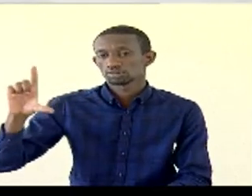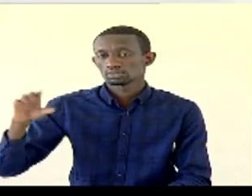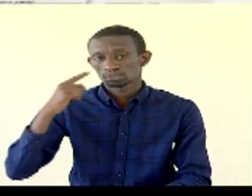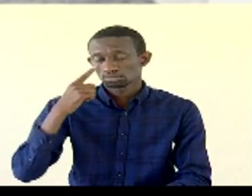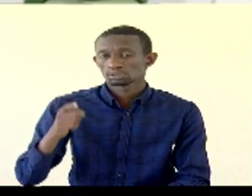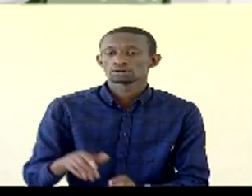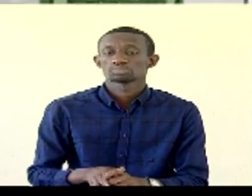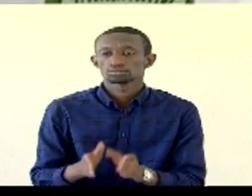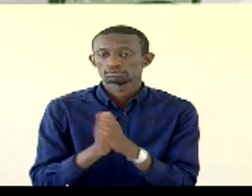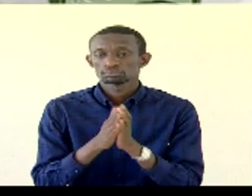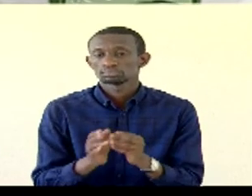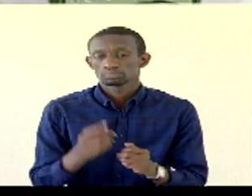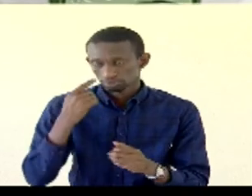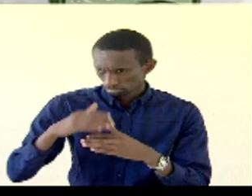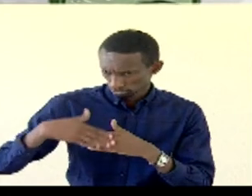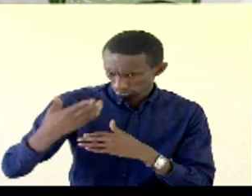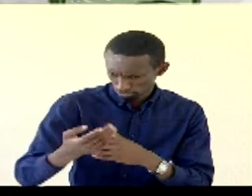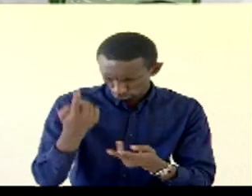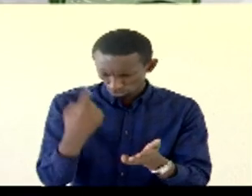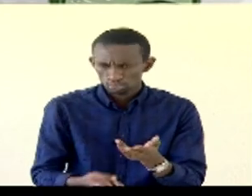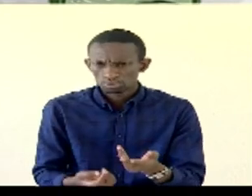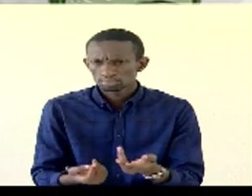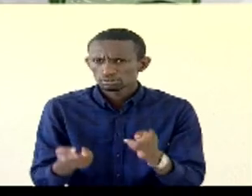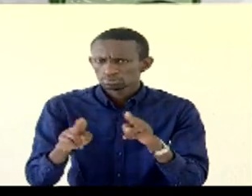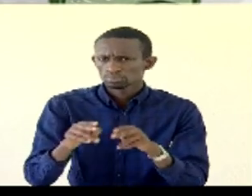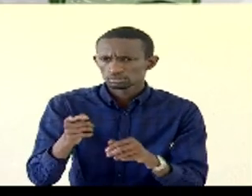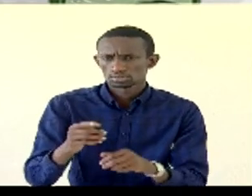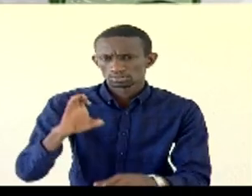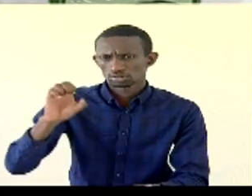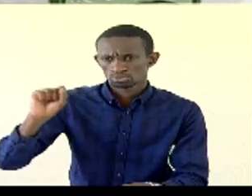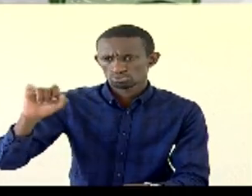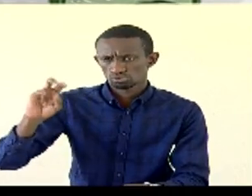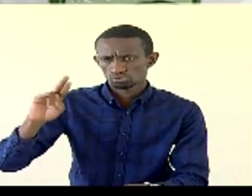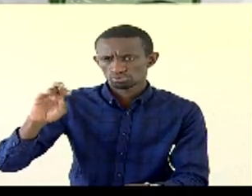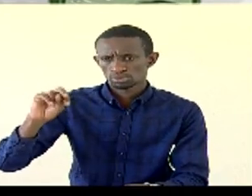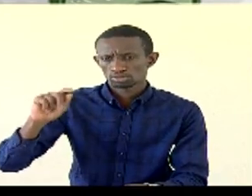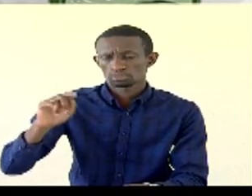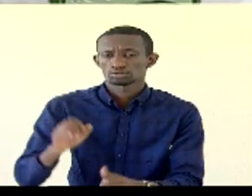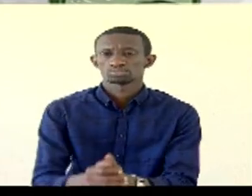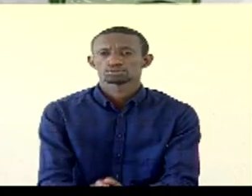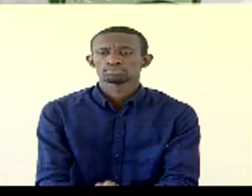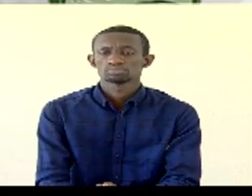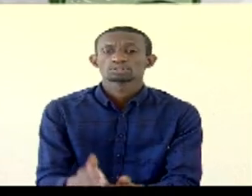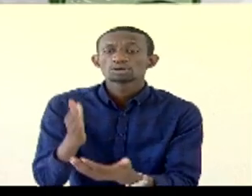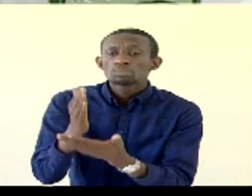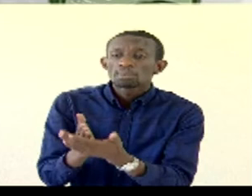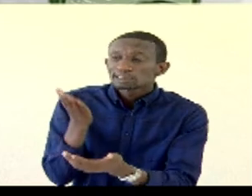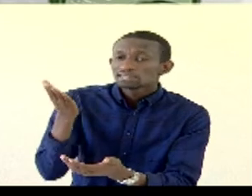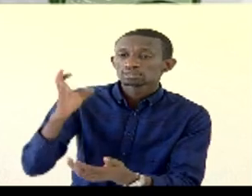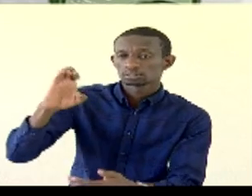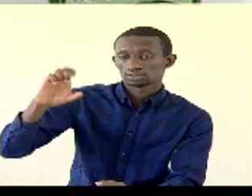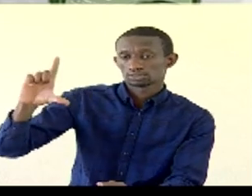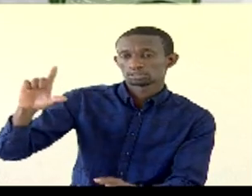As we move and check exactly what cytokinesis refers to as the last part of the cell